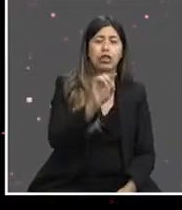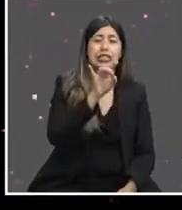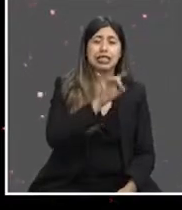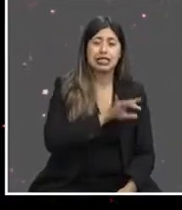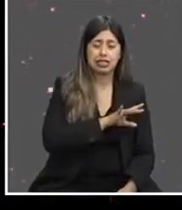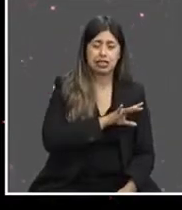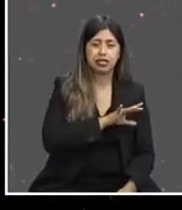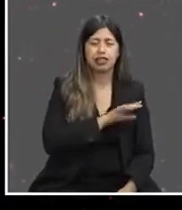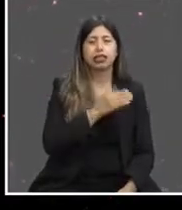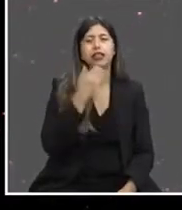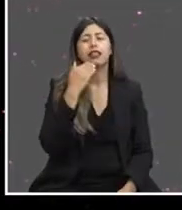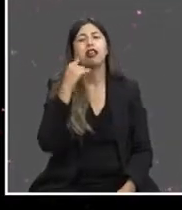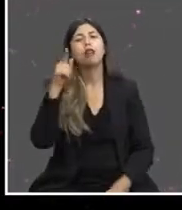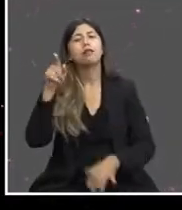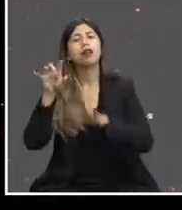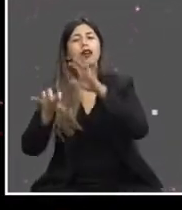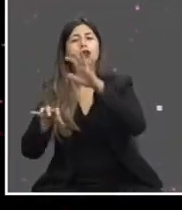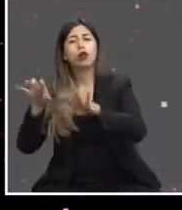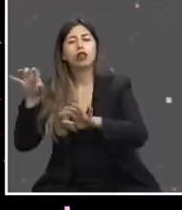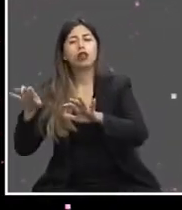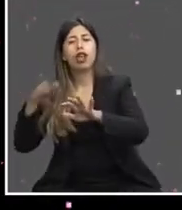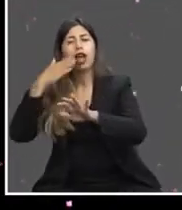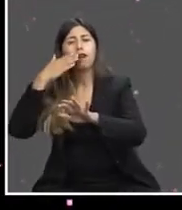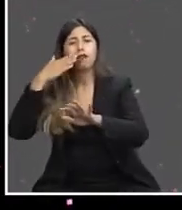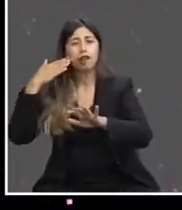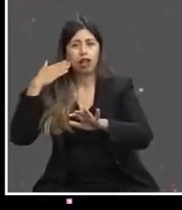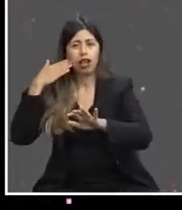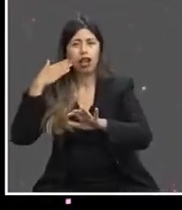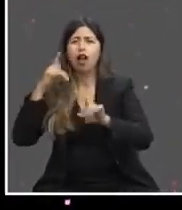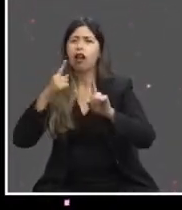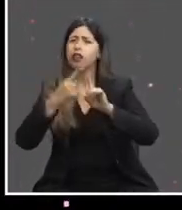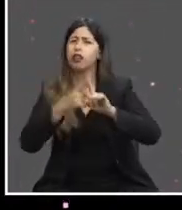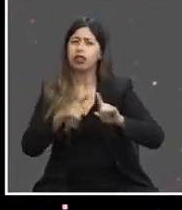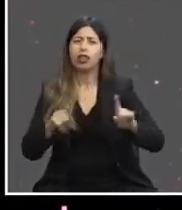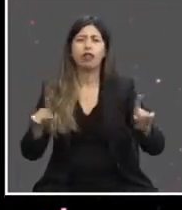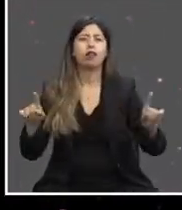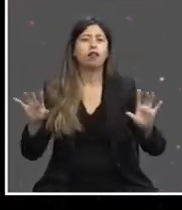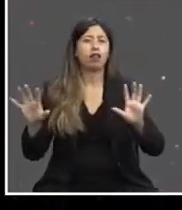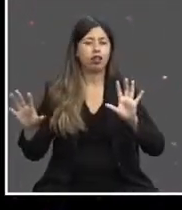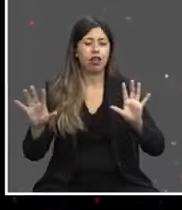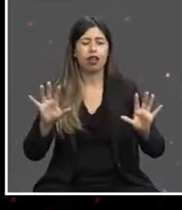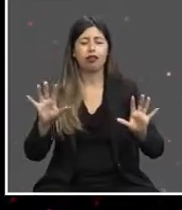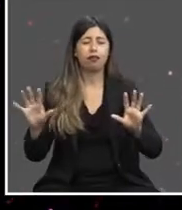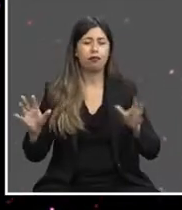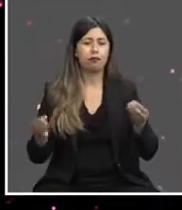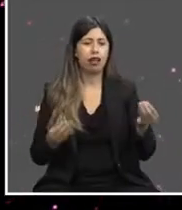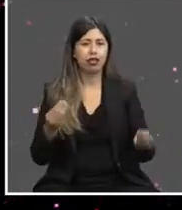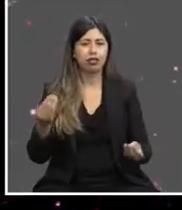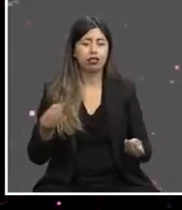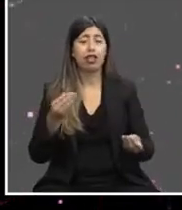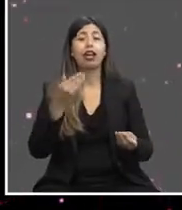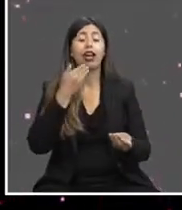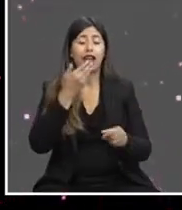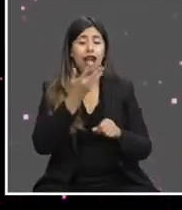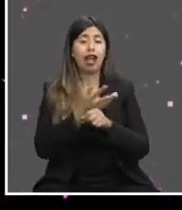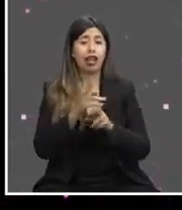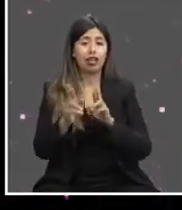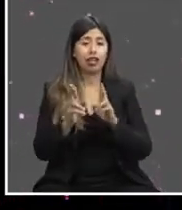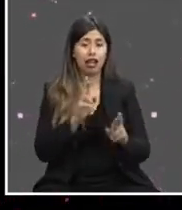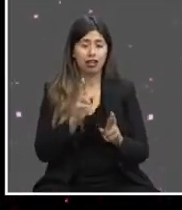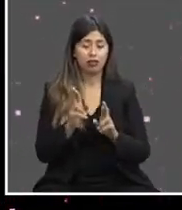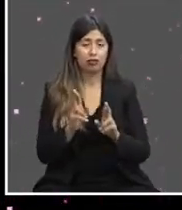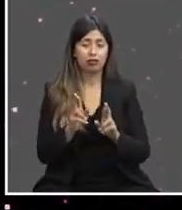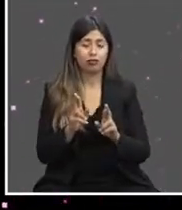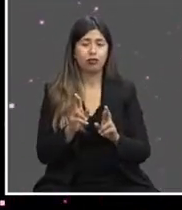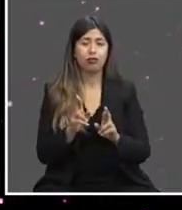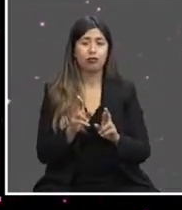Blanca, where we have very different things going on, which is largely to do with the fact these glaciers are retreating over very